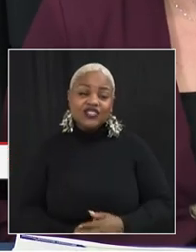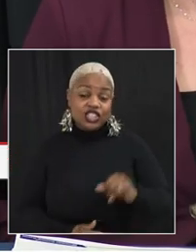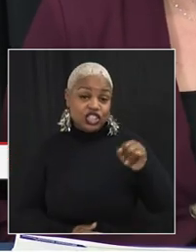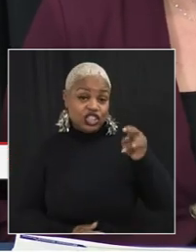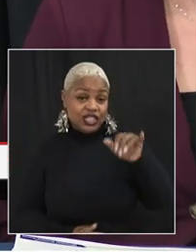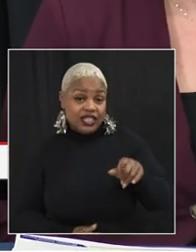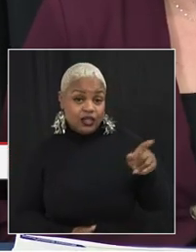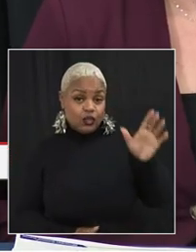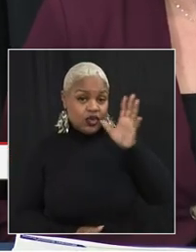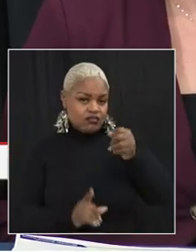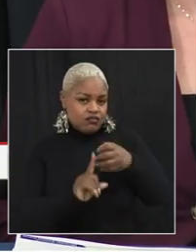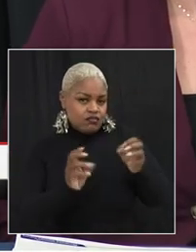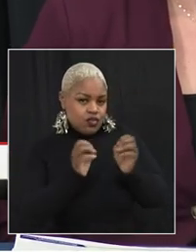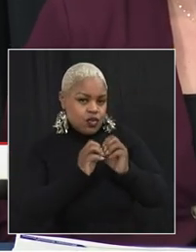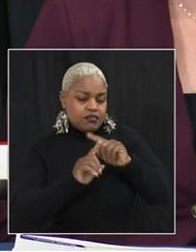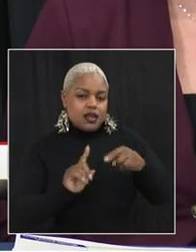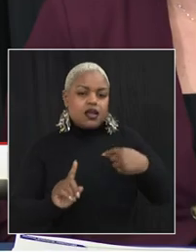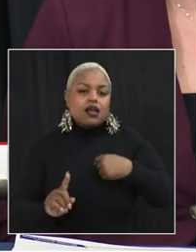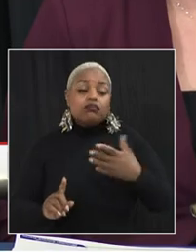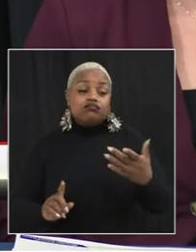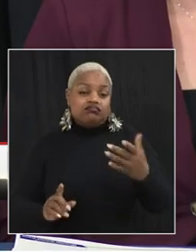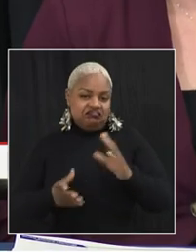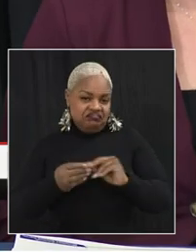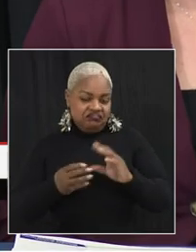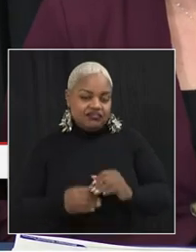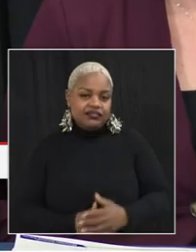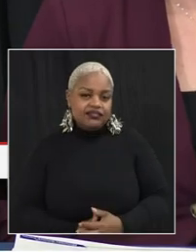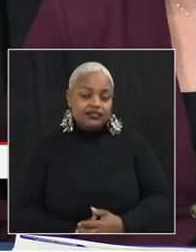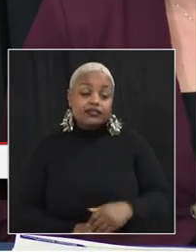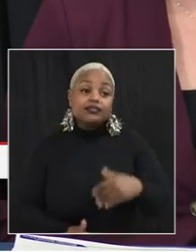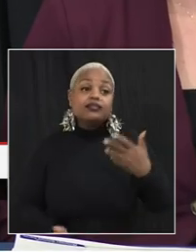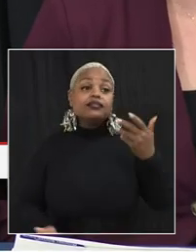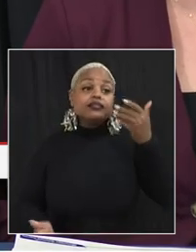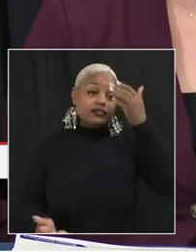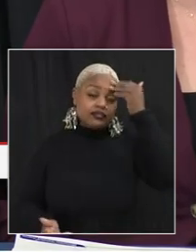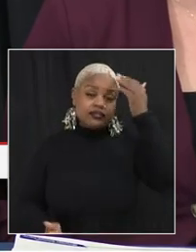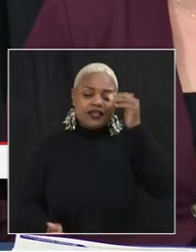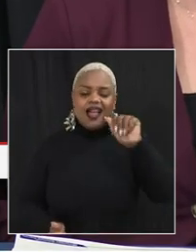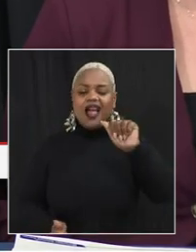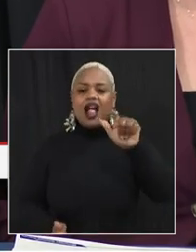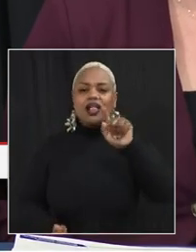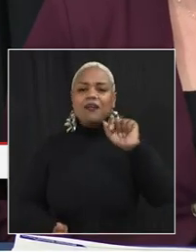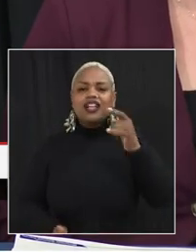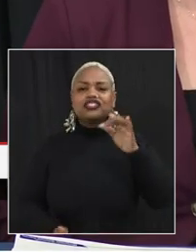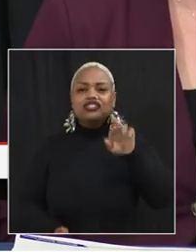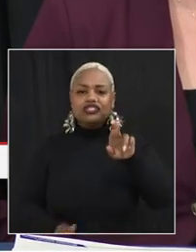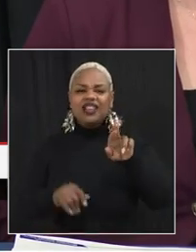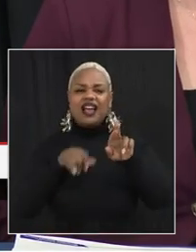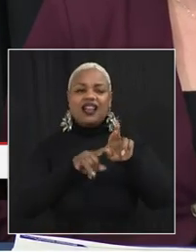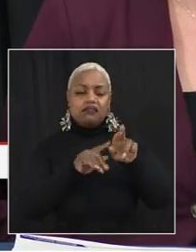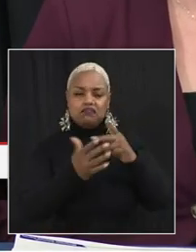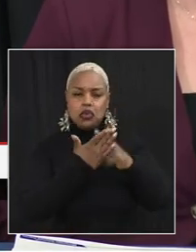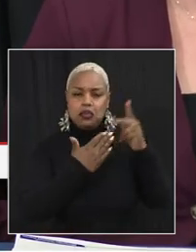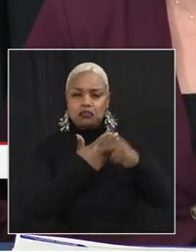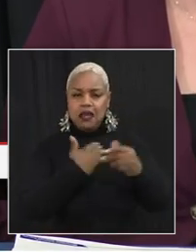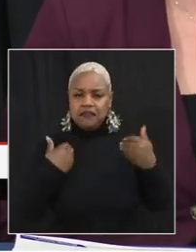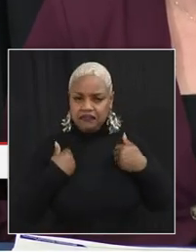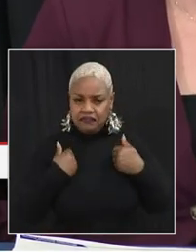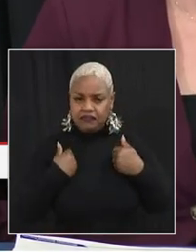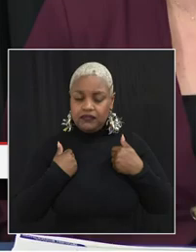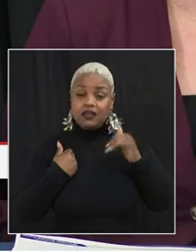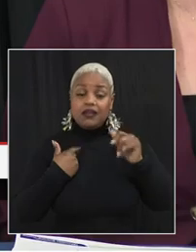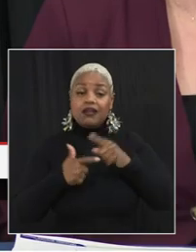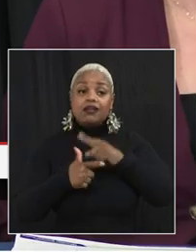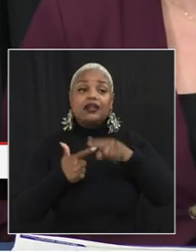few. Our Alzheimer's disease and related dementias program, known as ADRD, Mayor Bowser's signature program, Safe